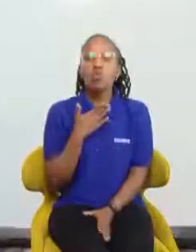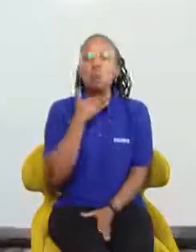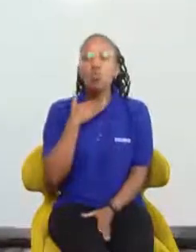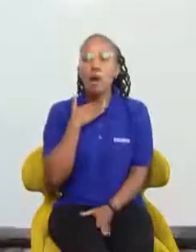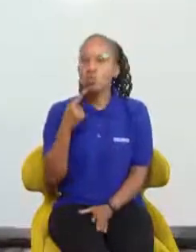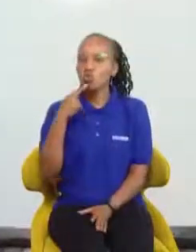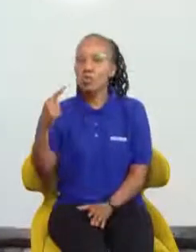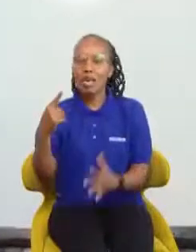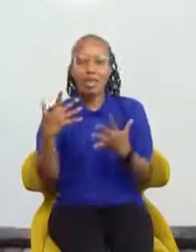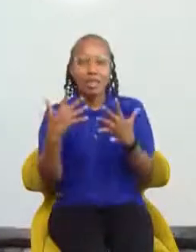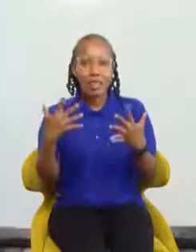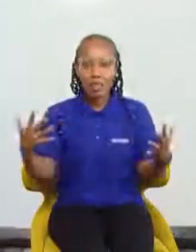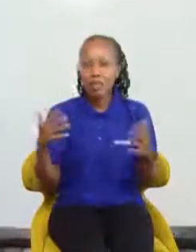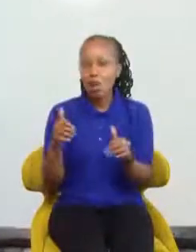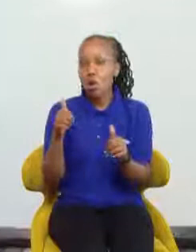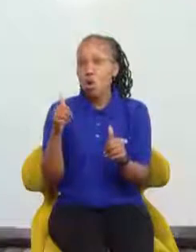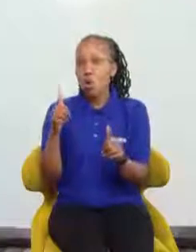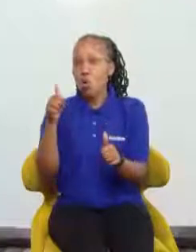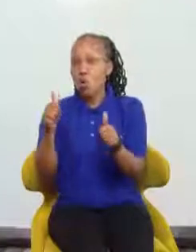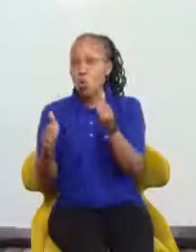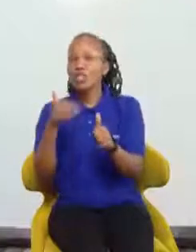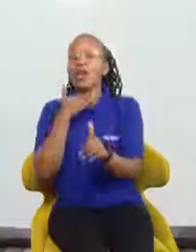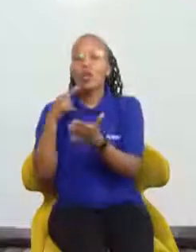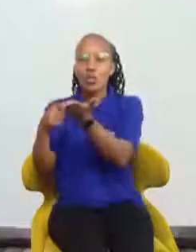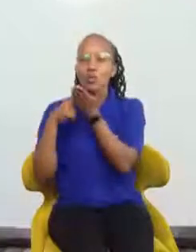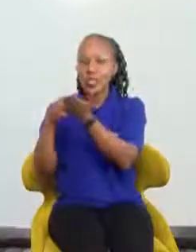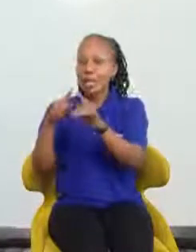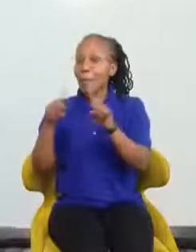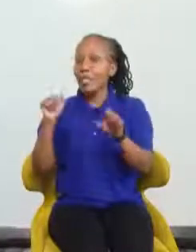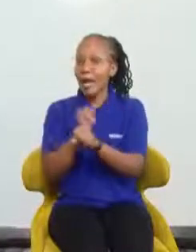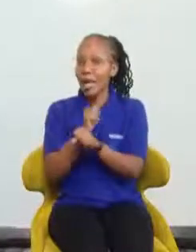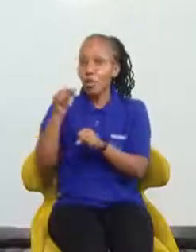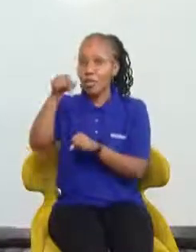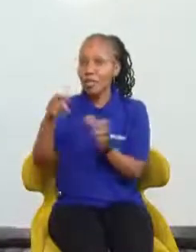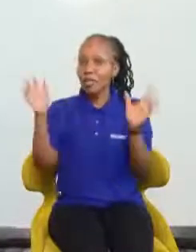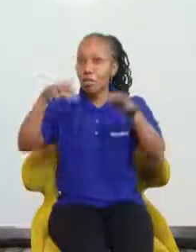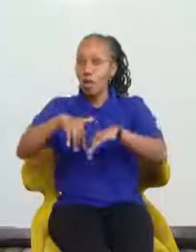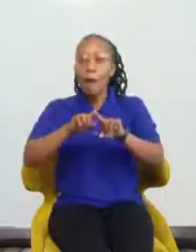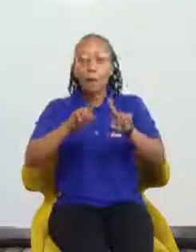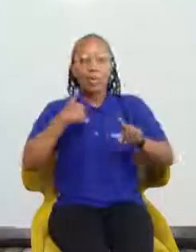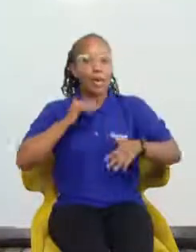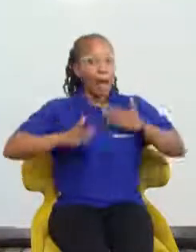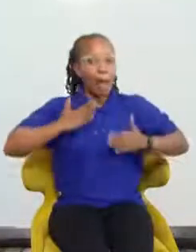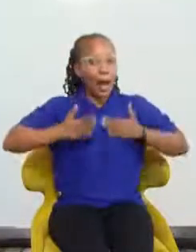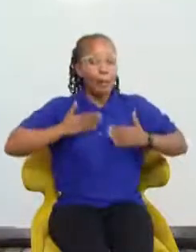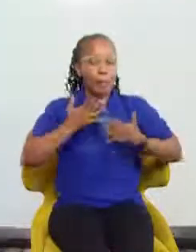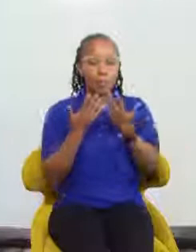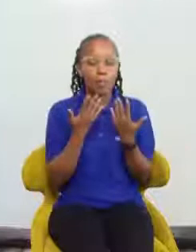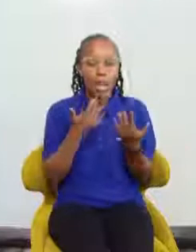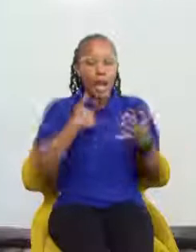that I wish I would discuss, but not at this forum. But other than that, I'm happy that I'm able